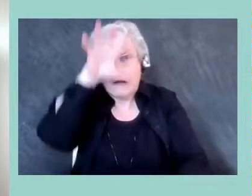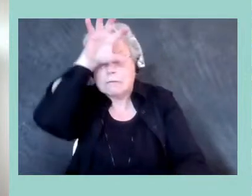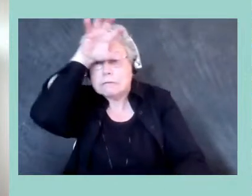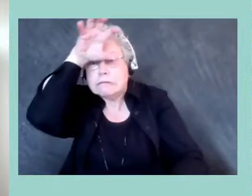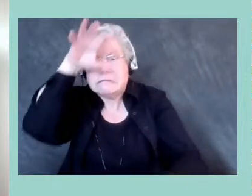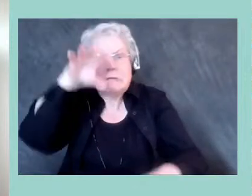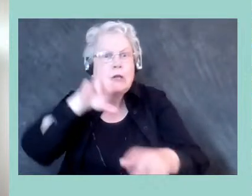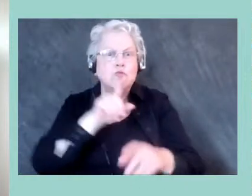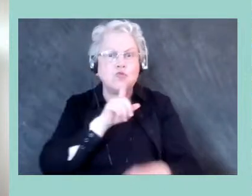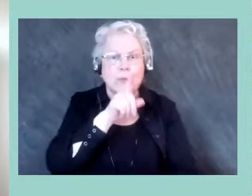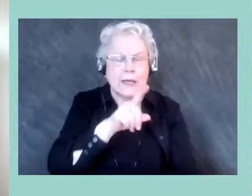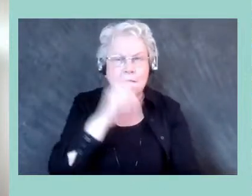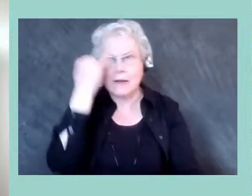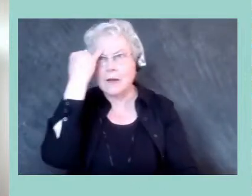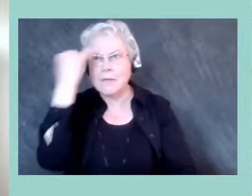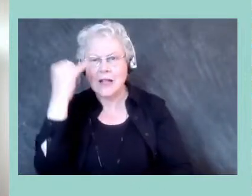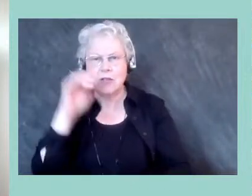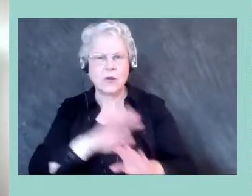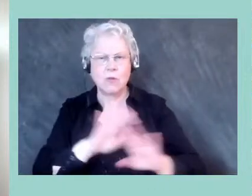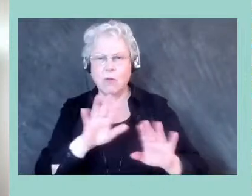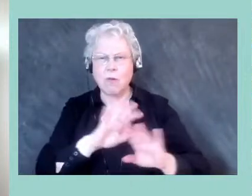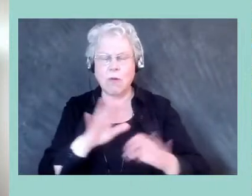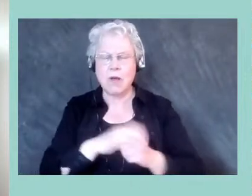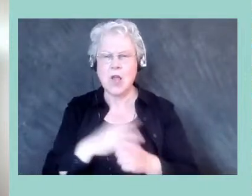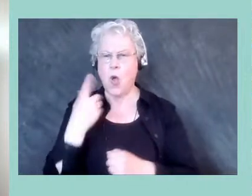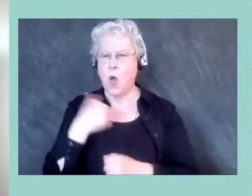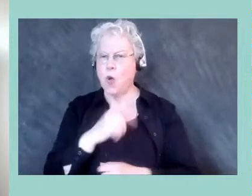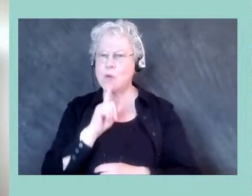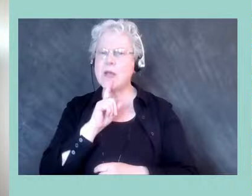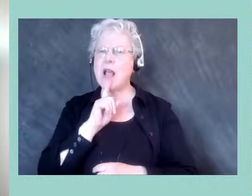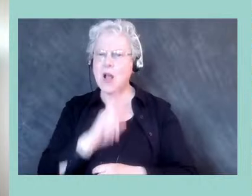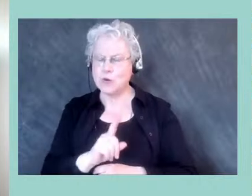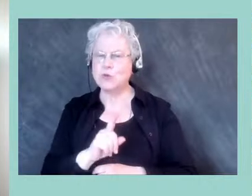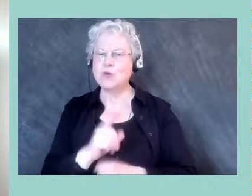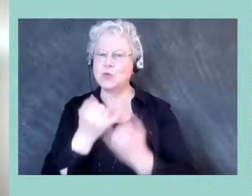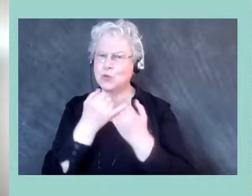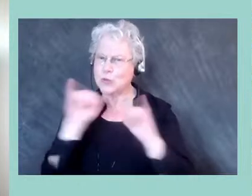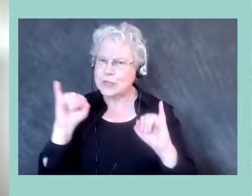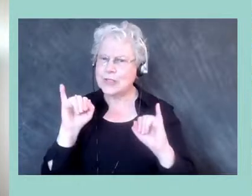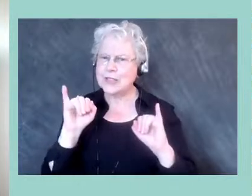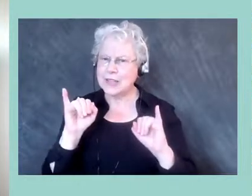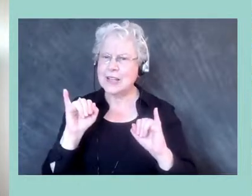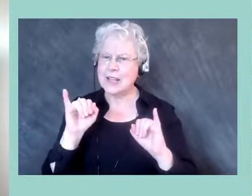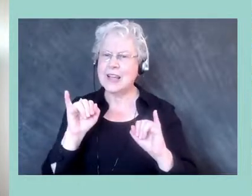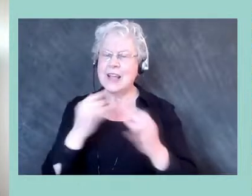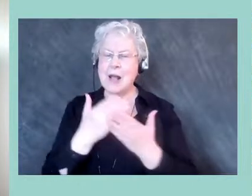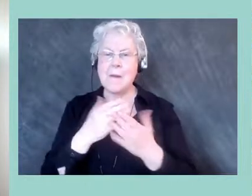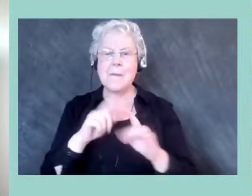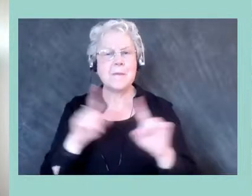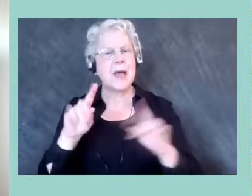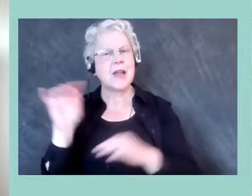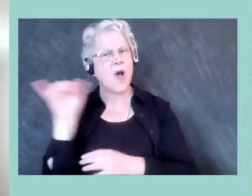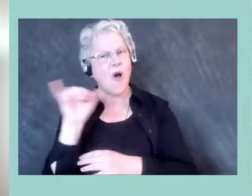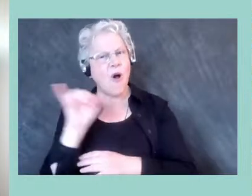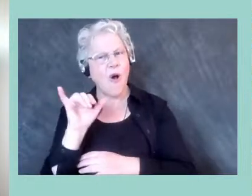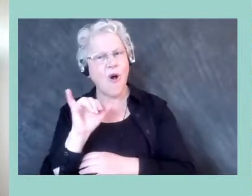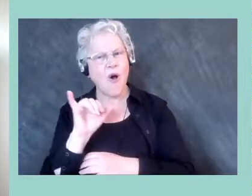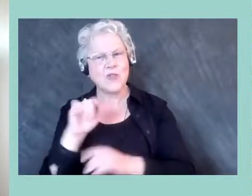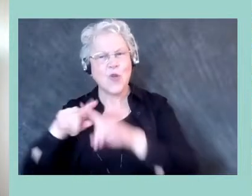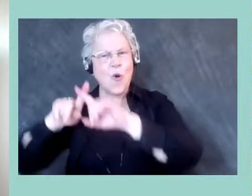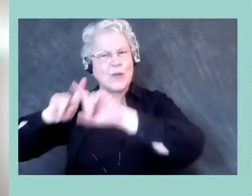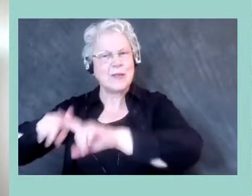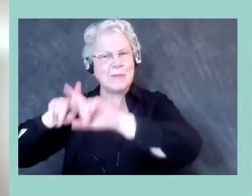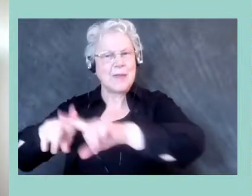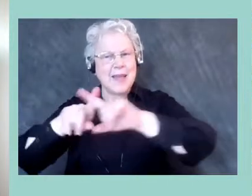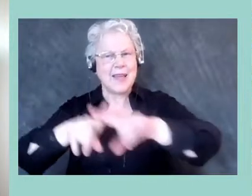real and imagined, which tells us that we are autonomous creatures, yet completely